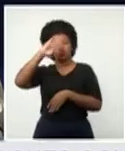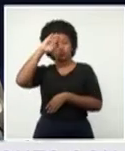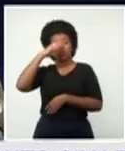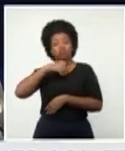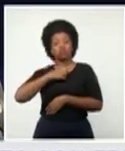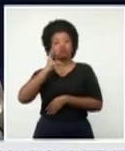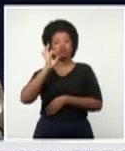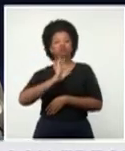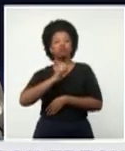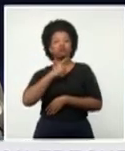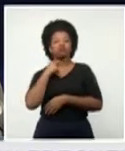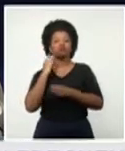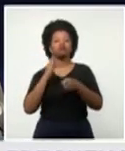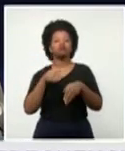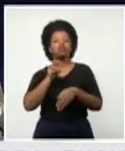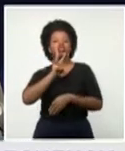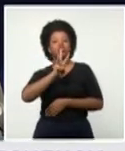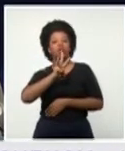of